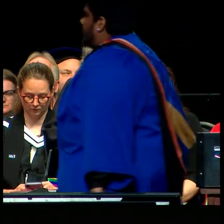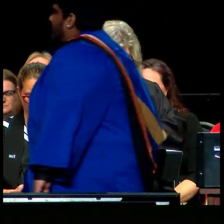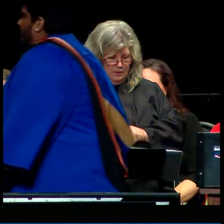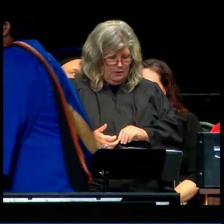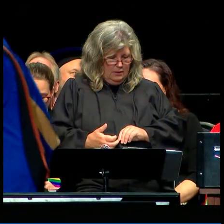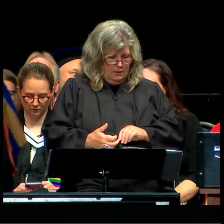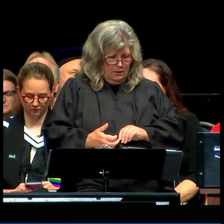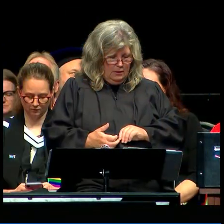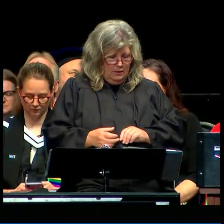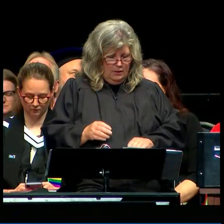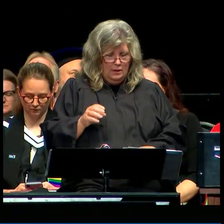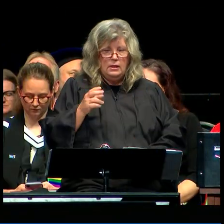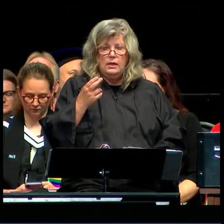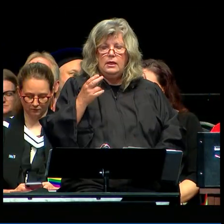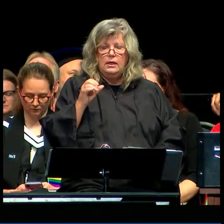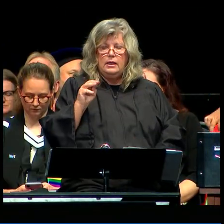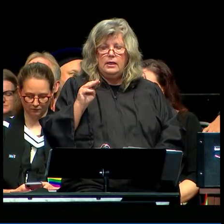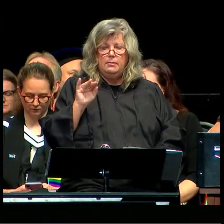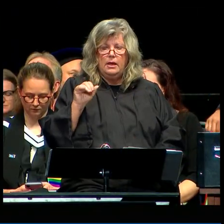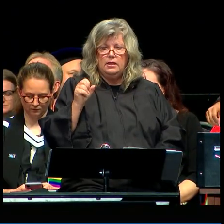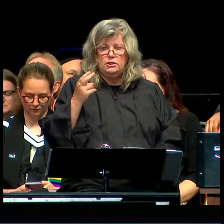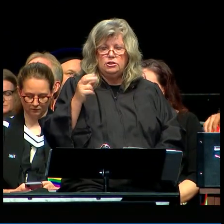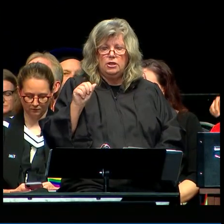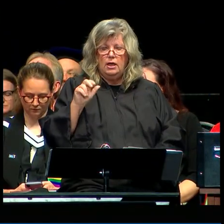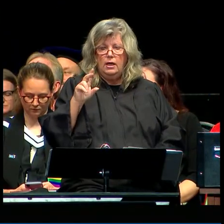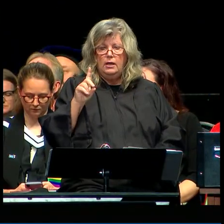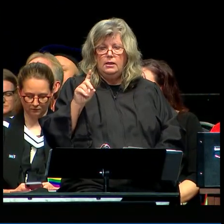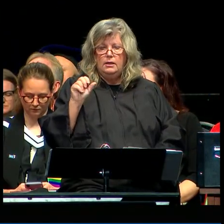Himasha Danko Tuwage.